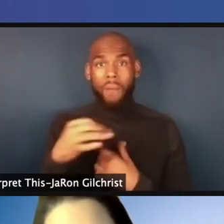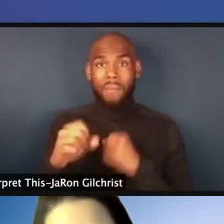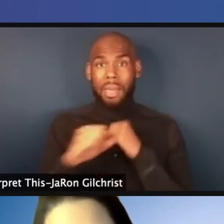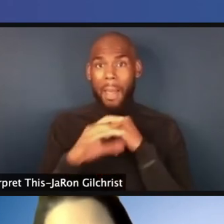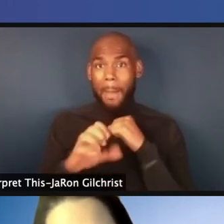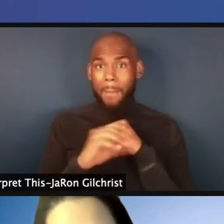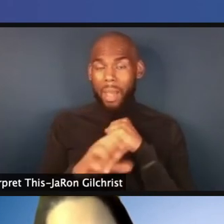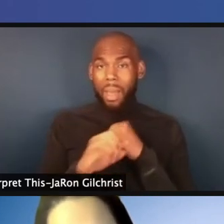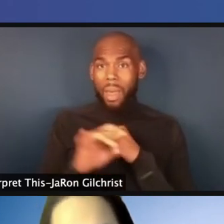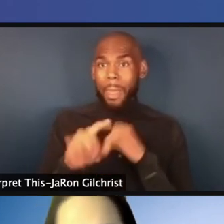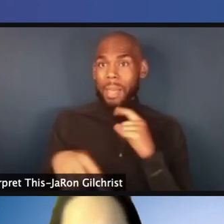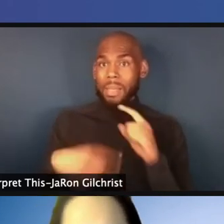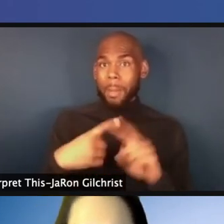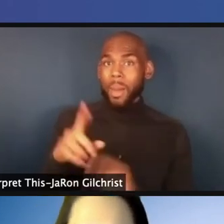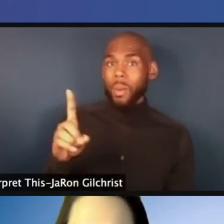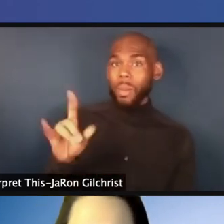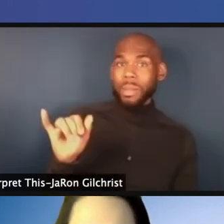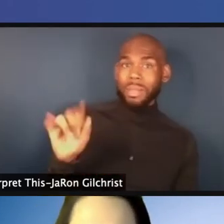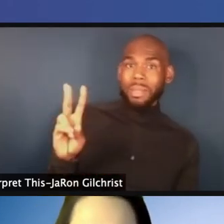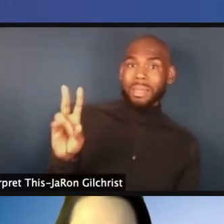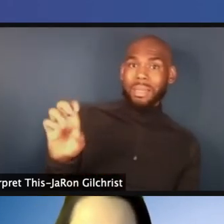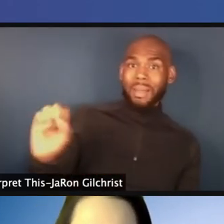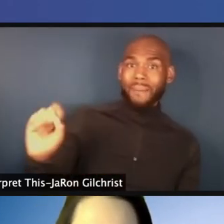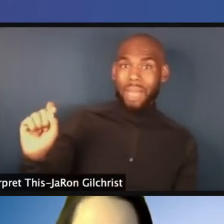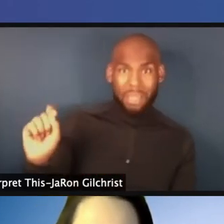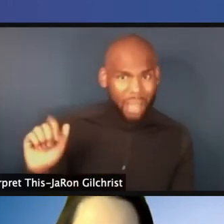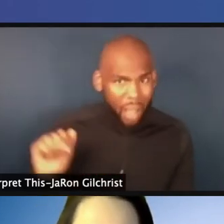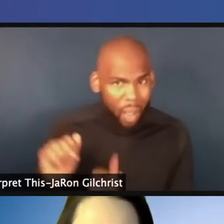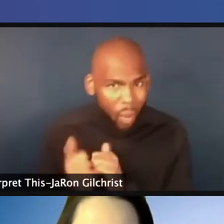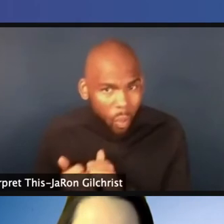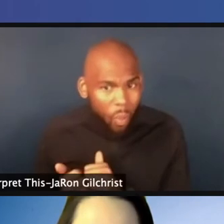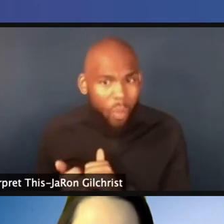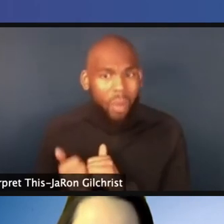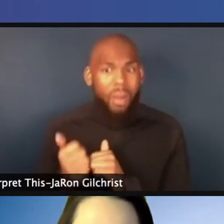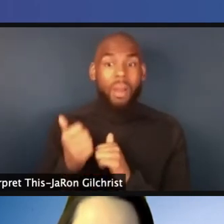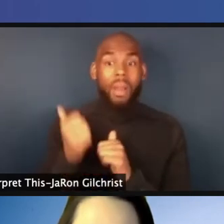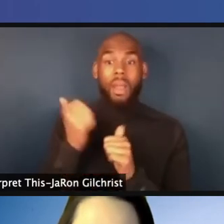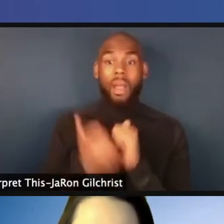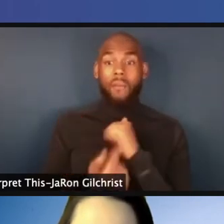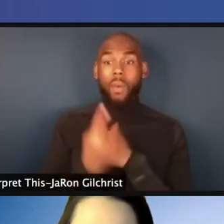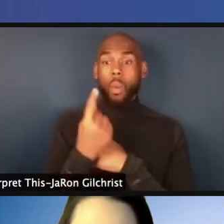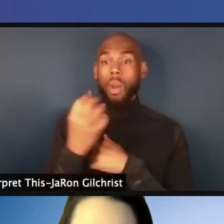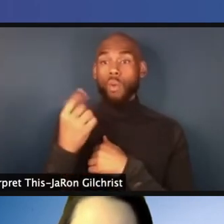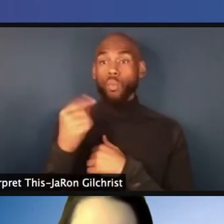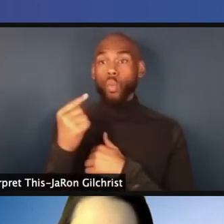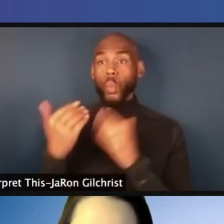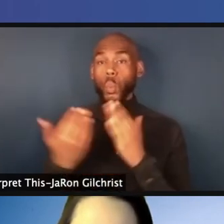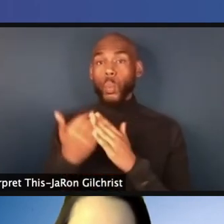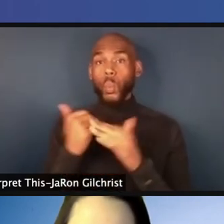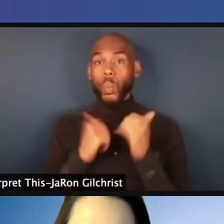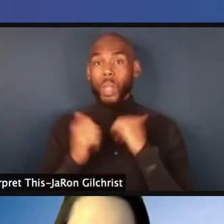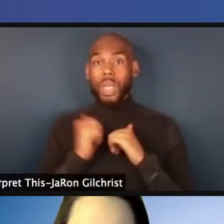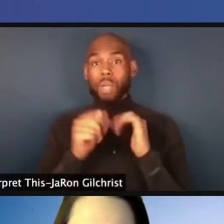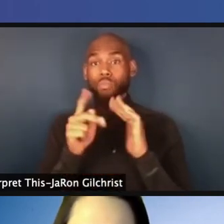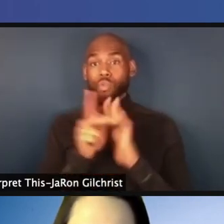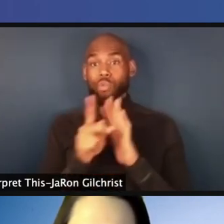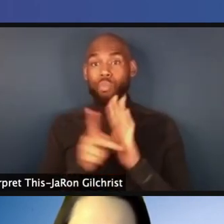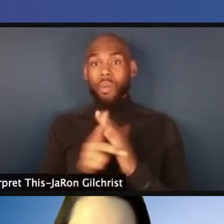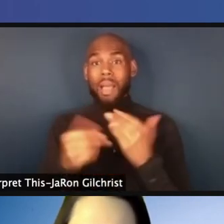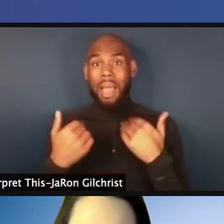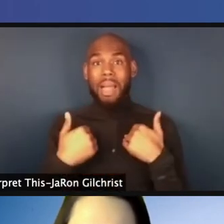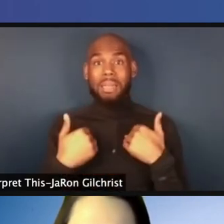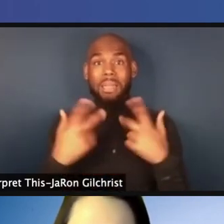that's about, you know, divesting? Every one of the, you know, spoiler, every one of the Green New Theater principles has in it a place to